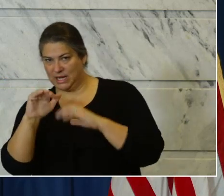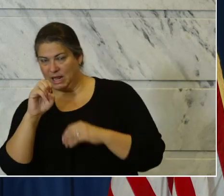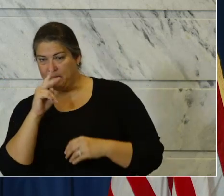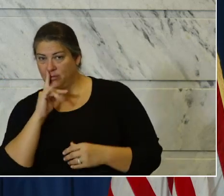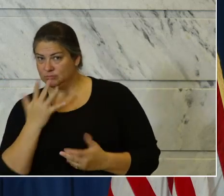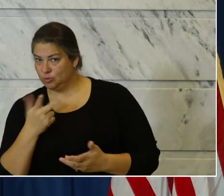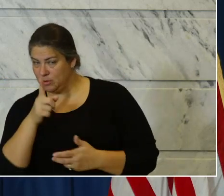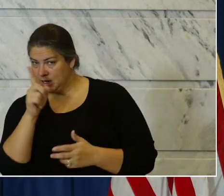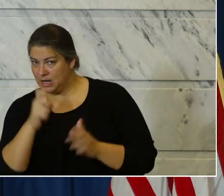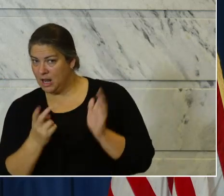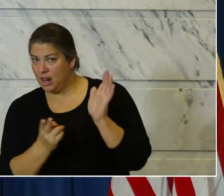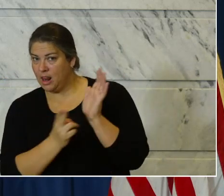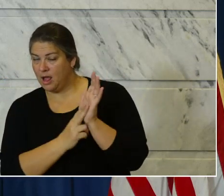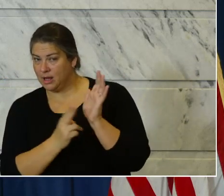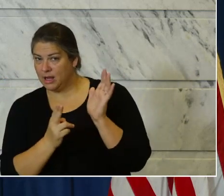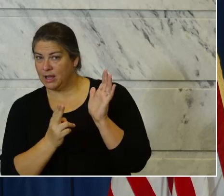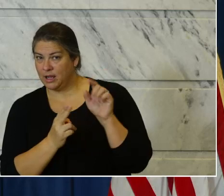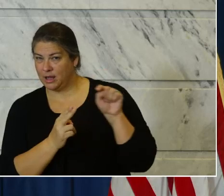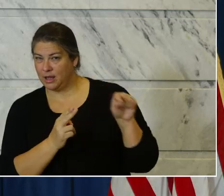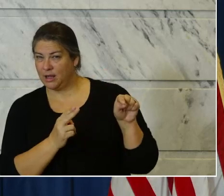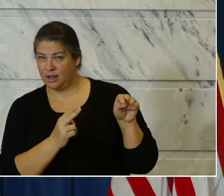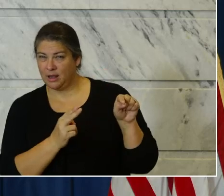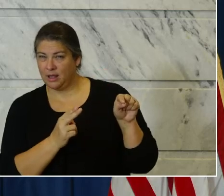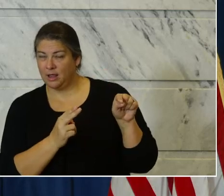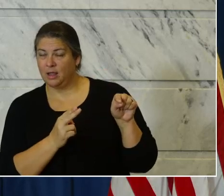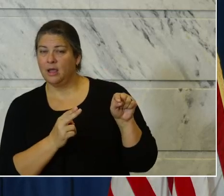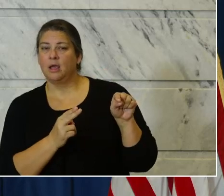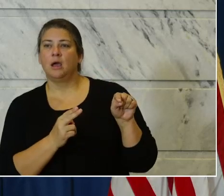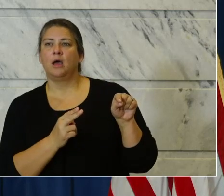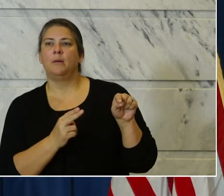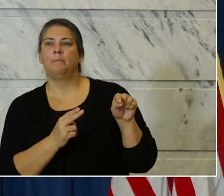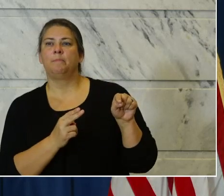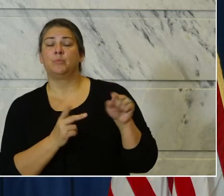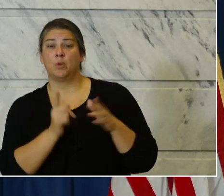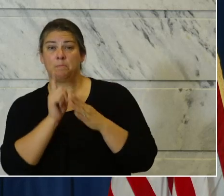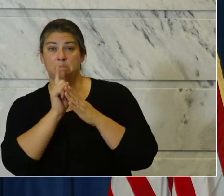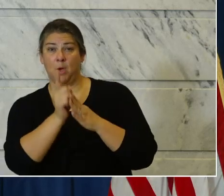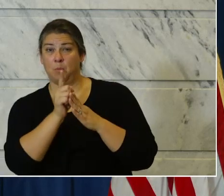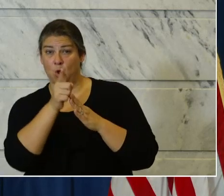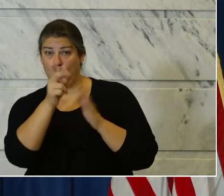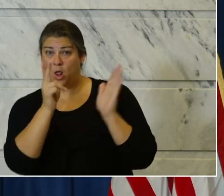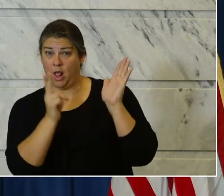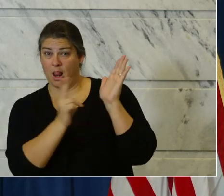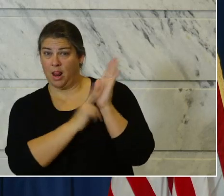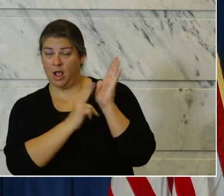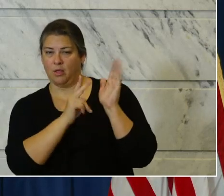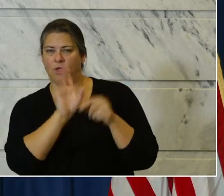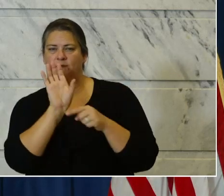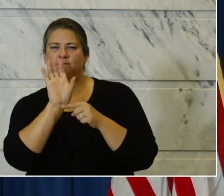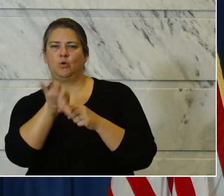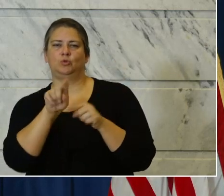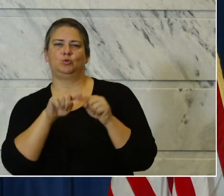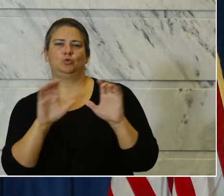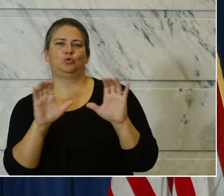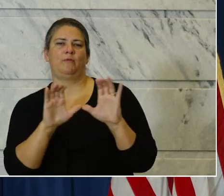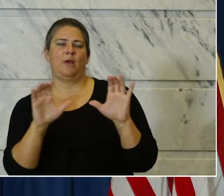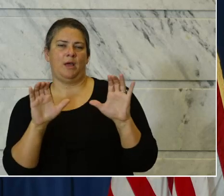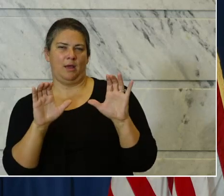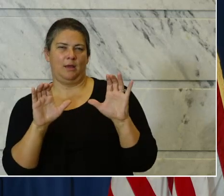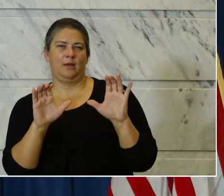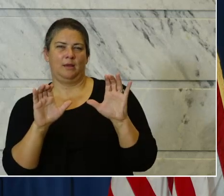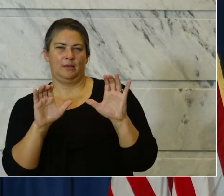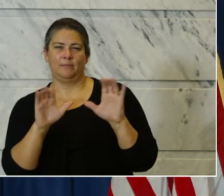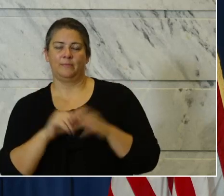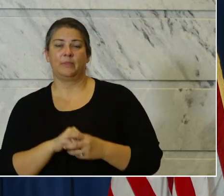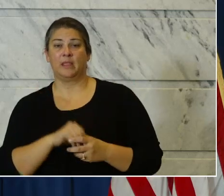need to log into your claim, and the moment you log in, you are forced into a certification